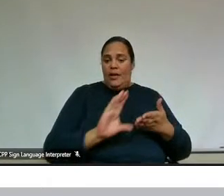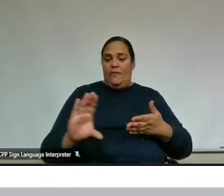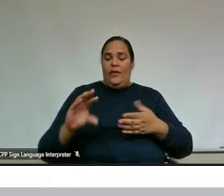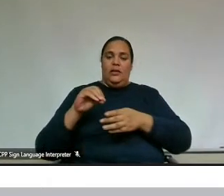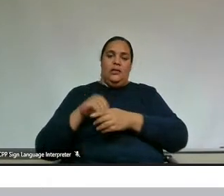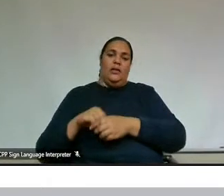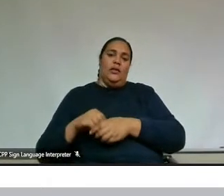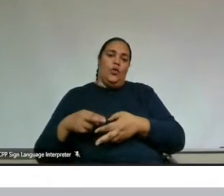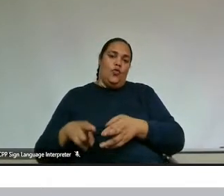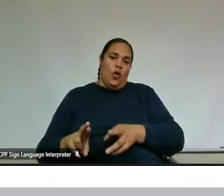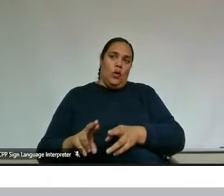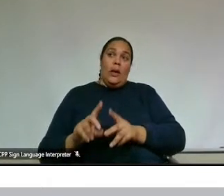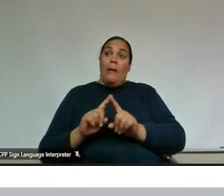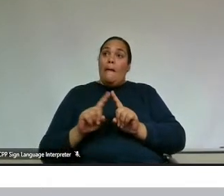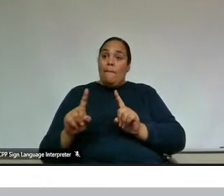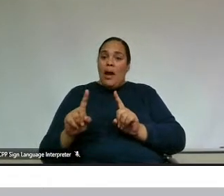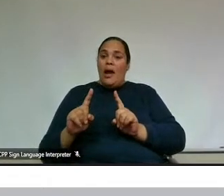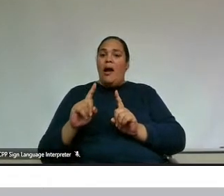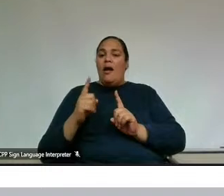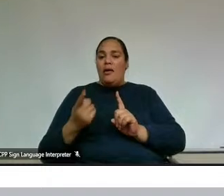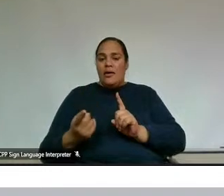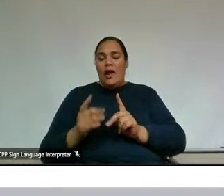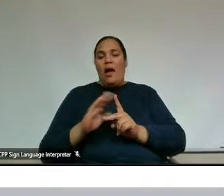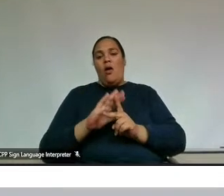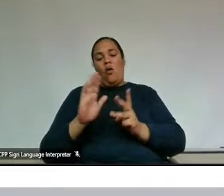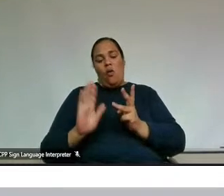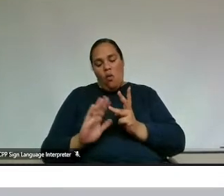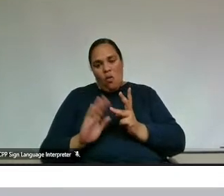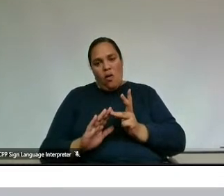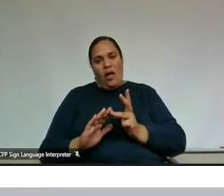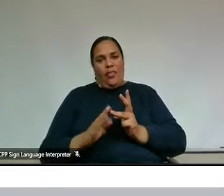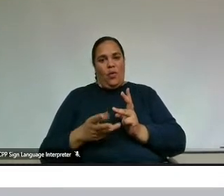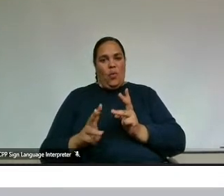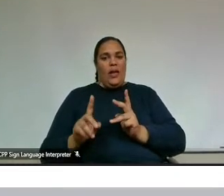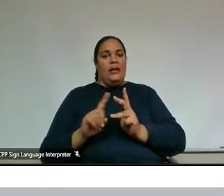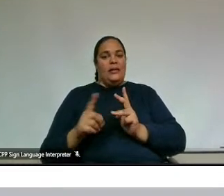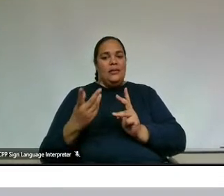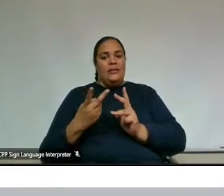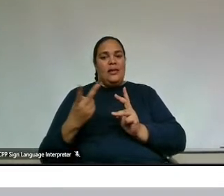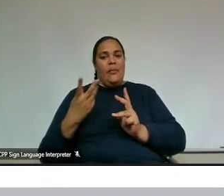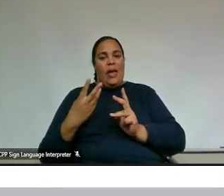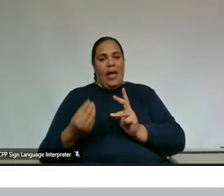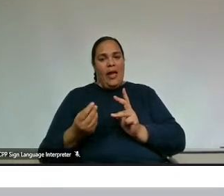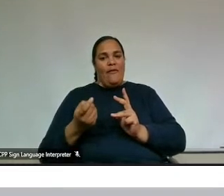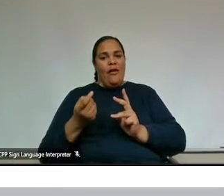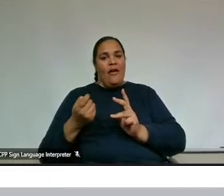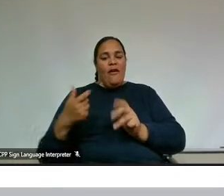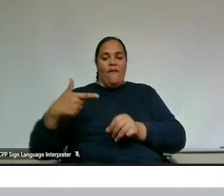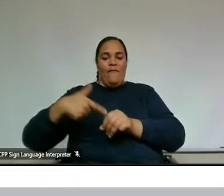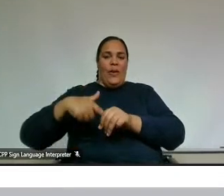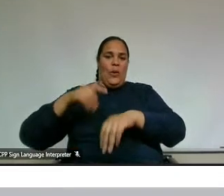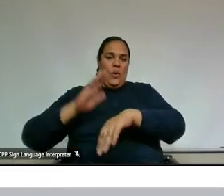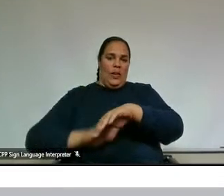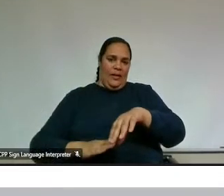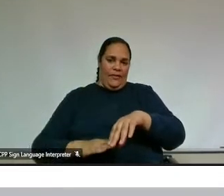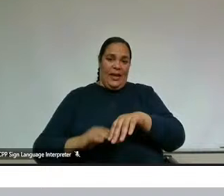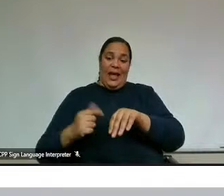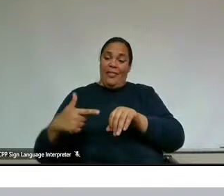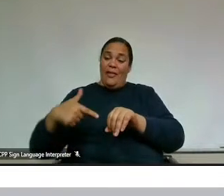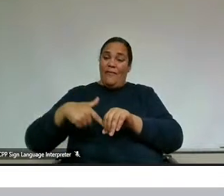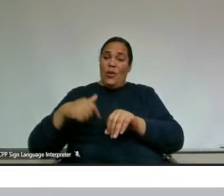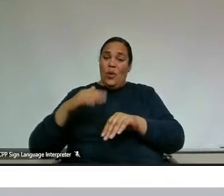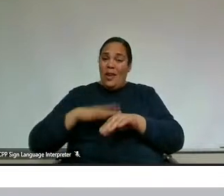roads. But then it brings me to another source. There's also a fuel levy, and the fuel levy